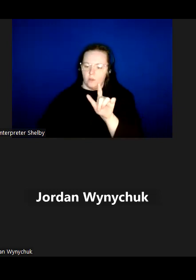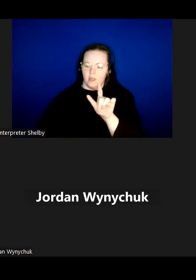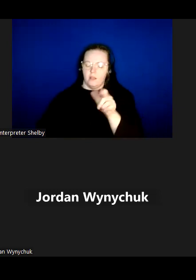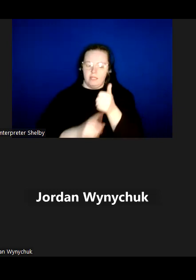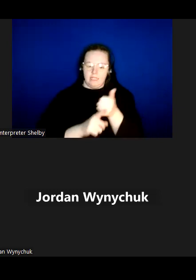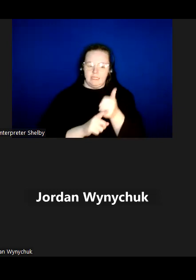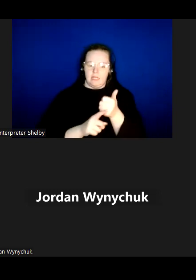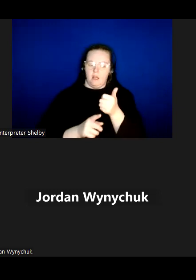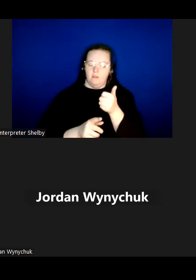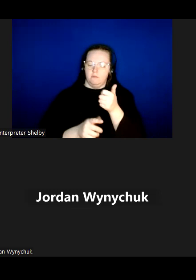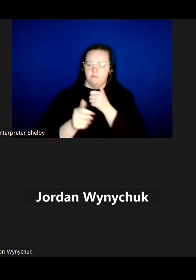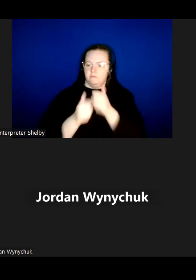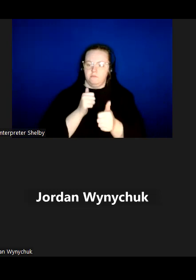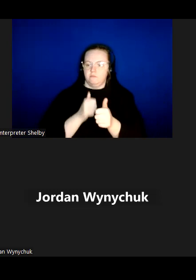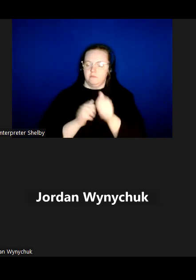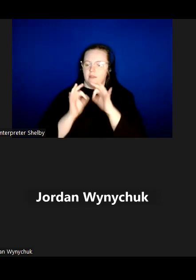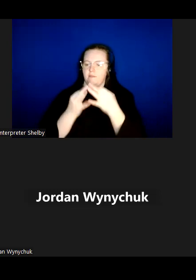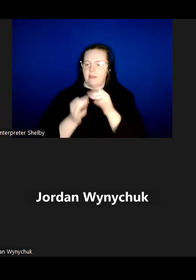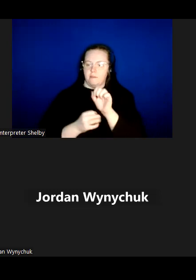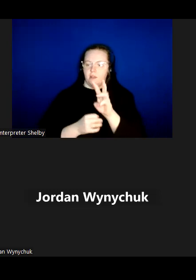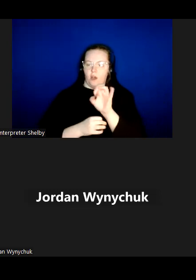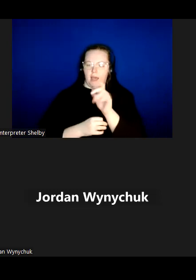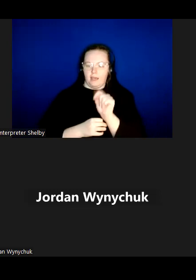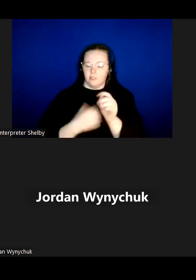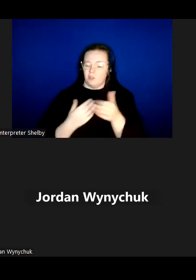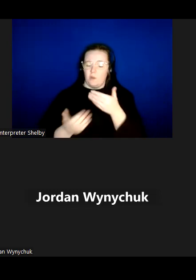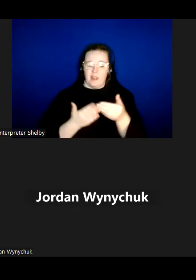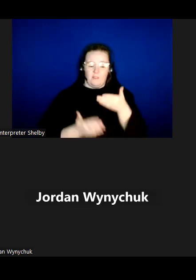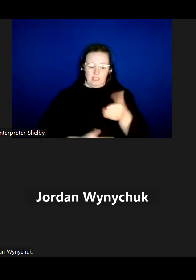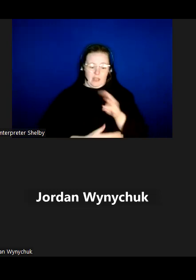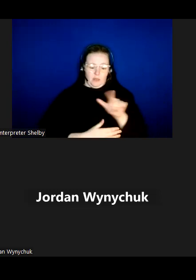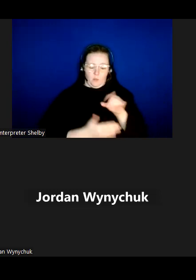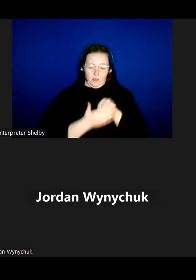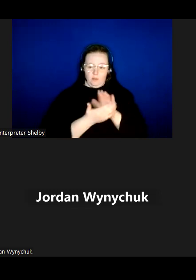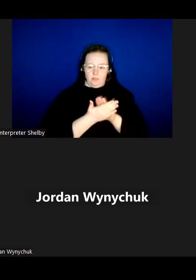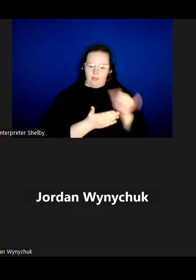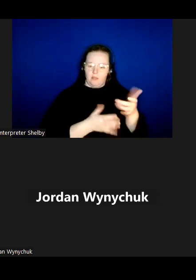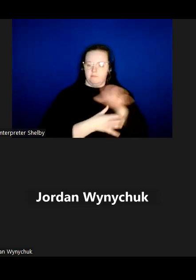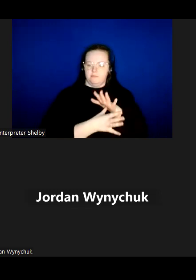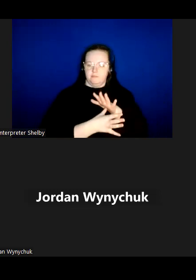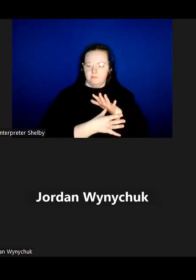law. So whatever you have in your will, usually that